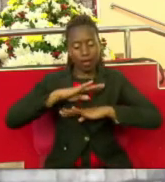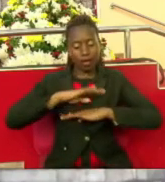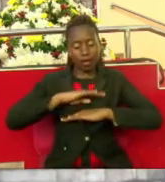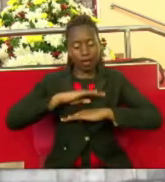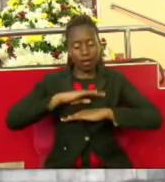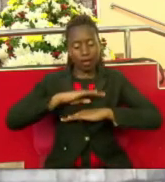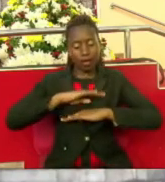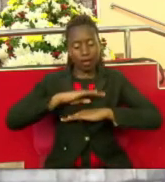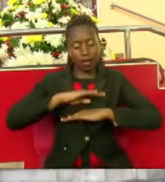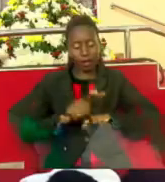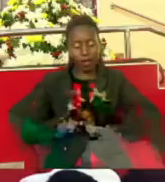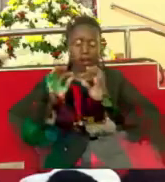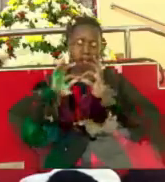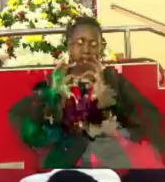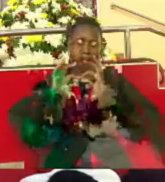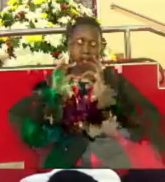he has regrets in life,